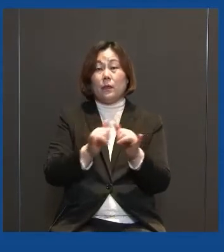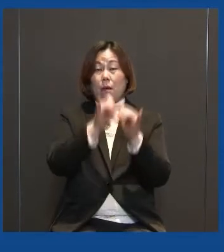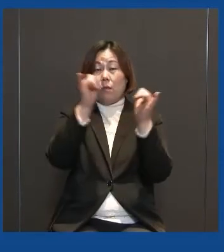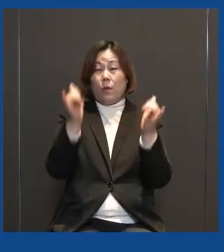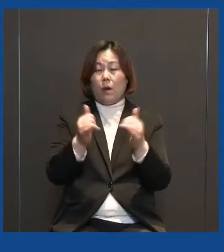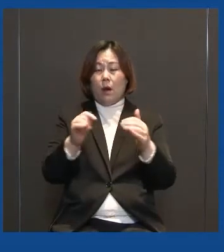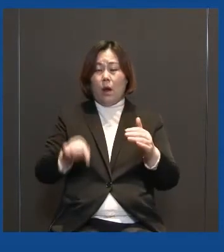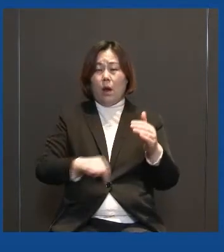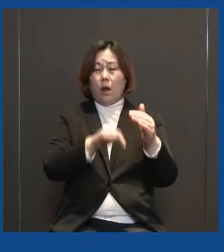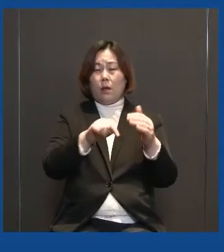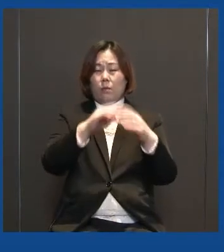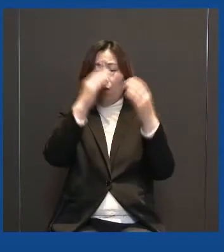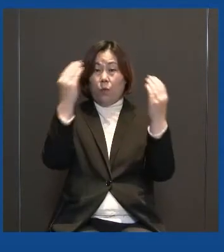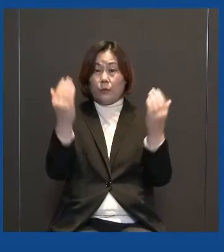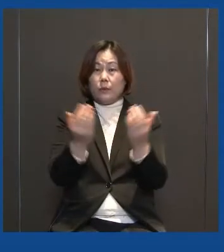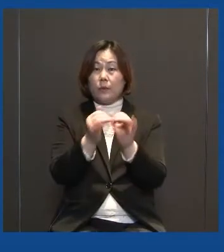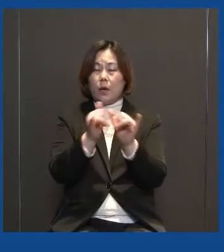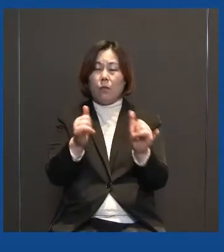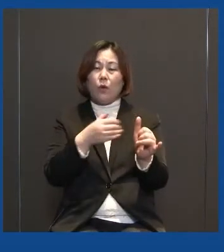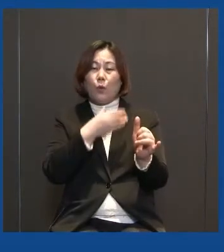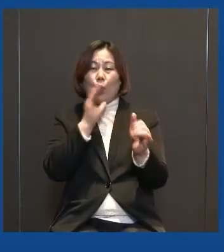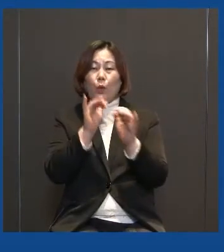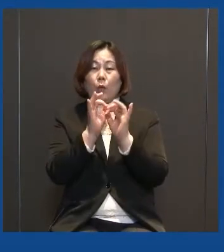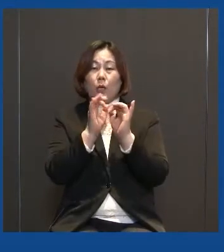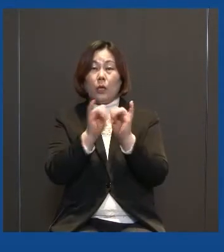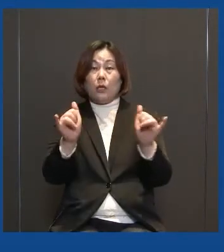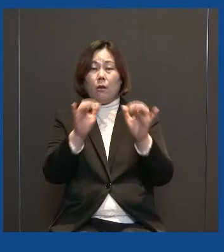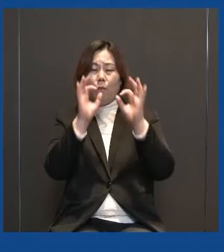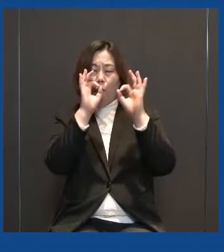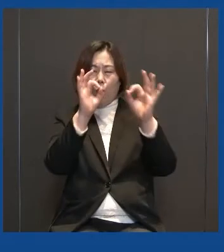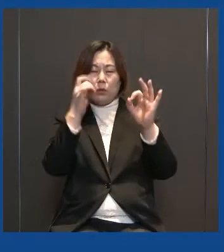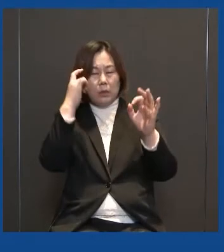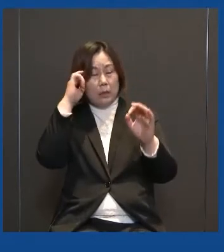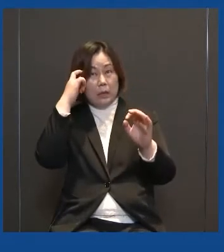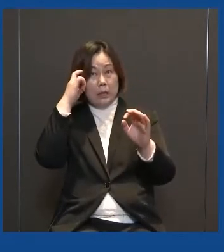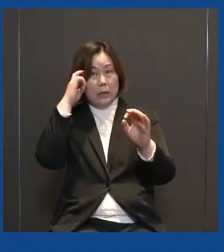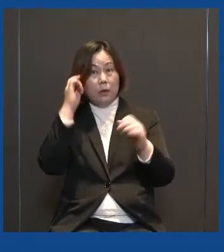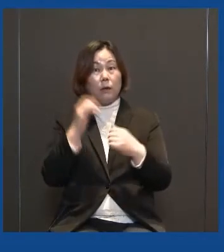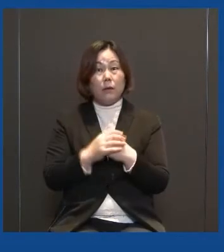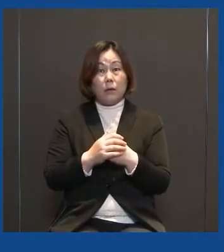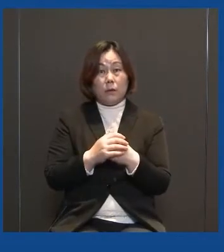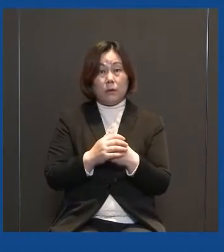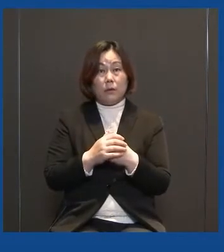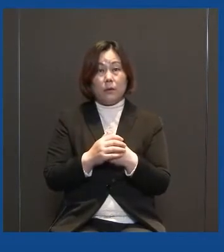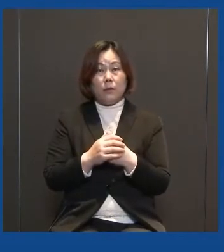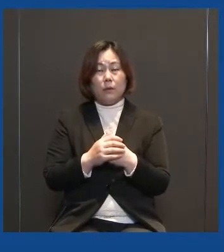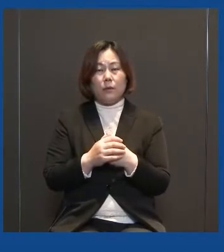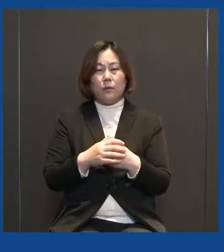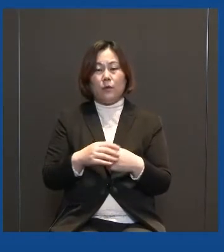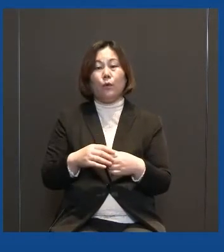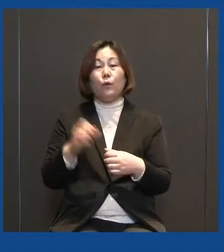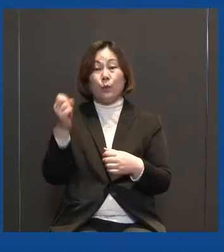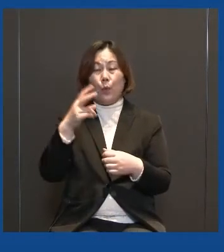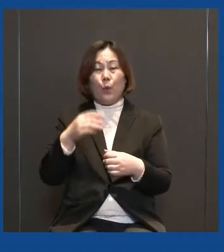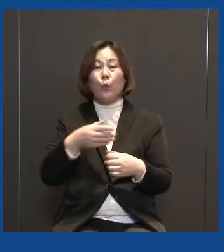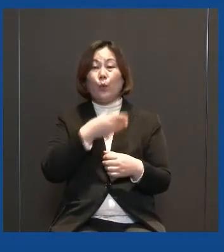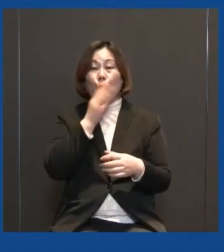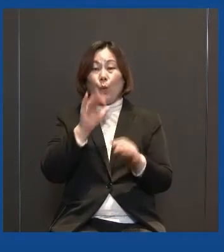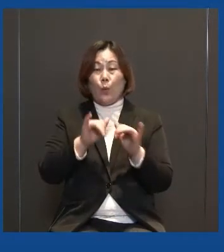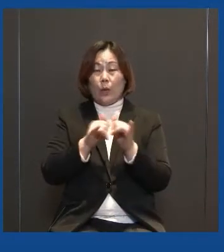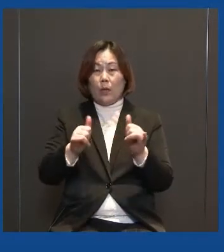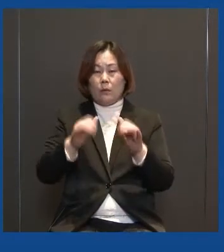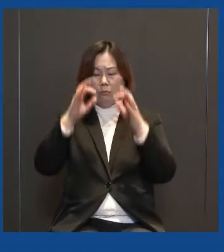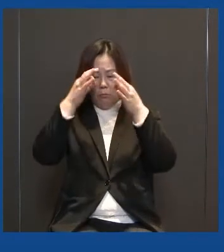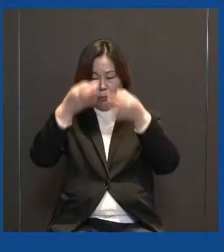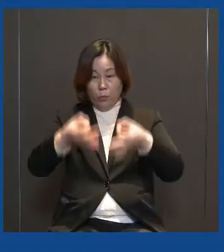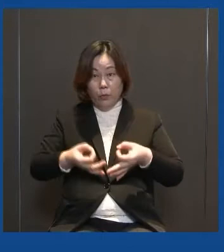older persons, that the people have different perceptions about older persons in society. And together with that,